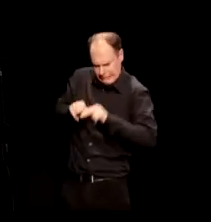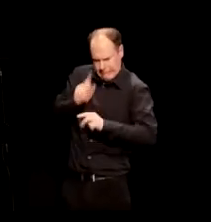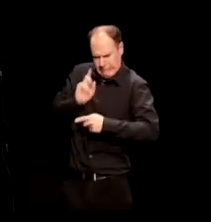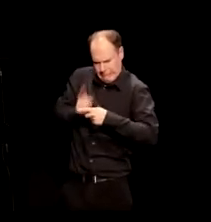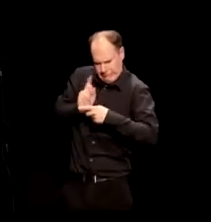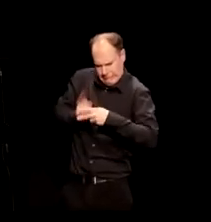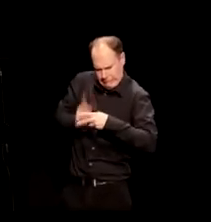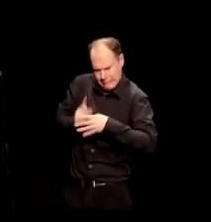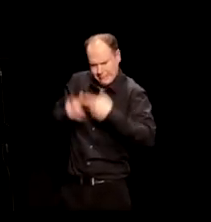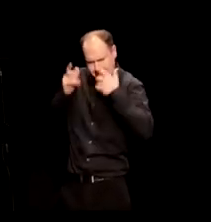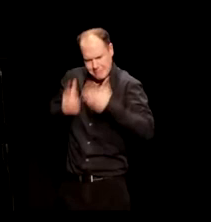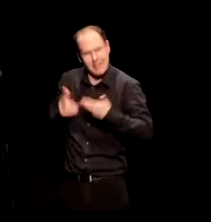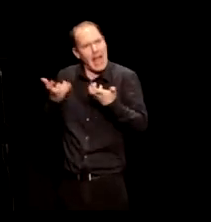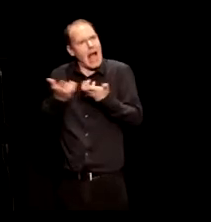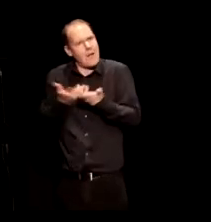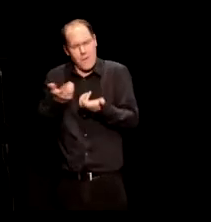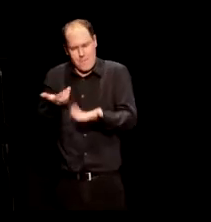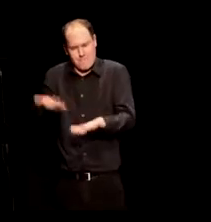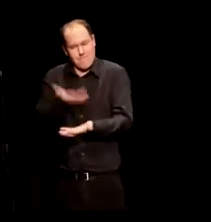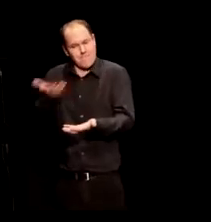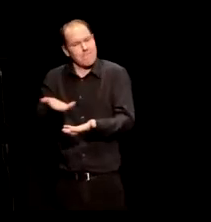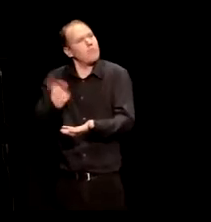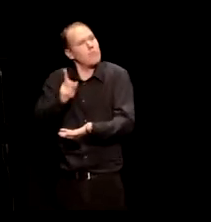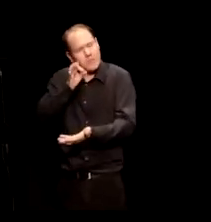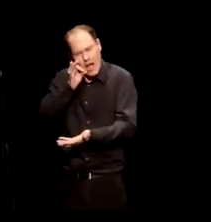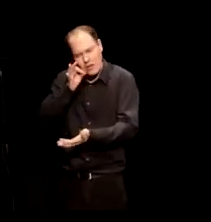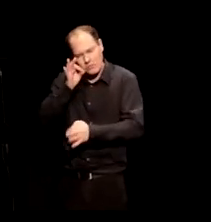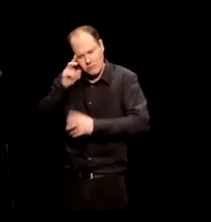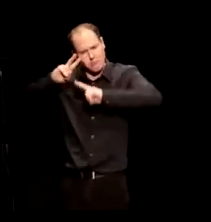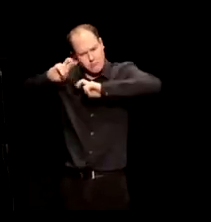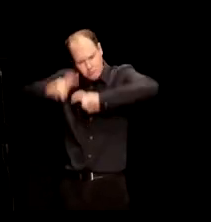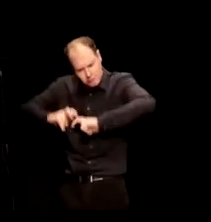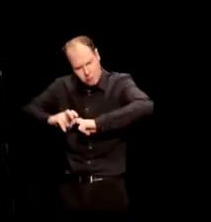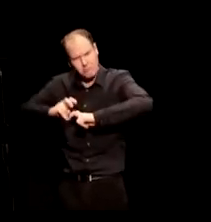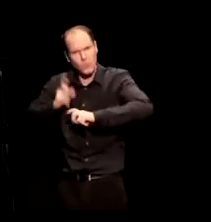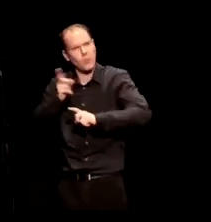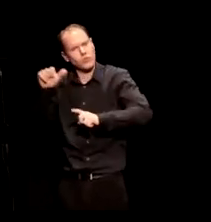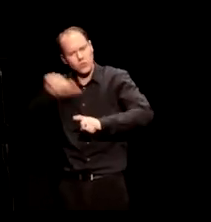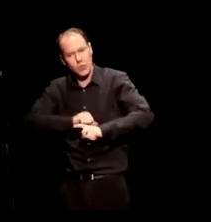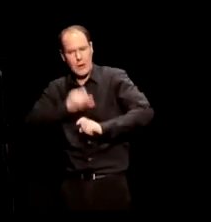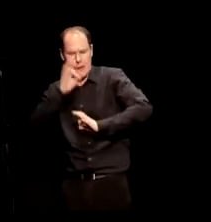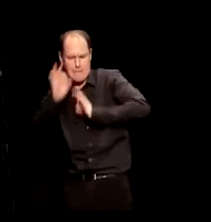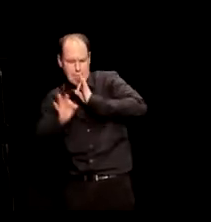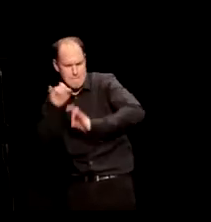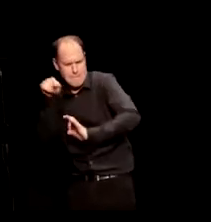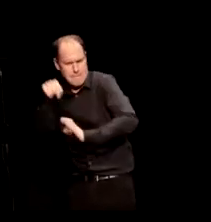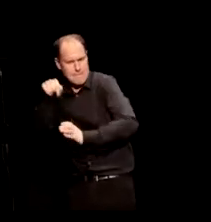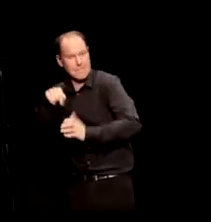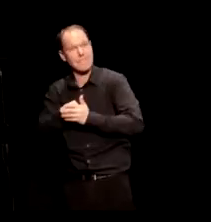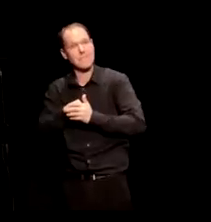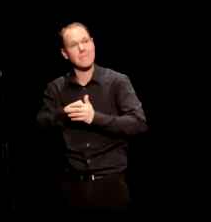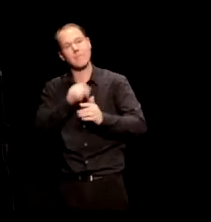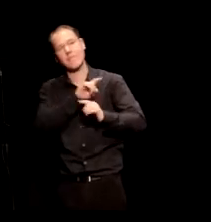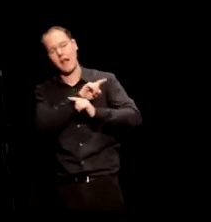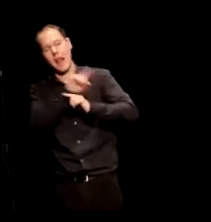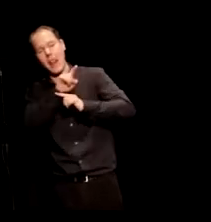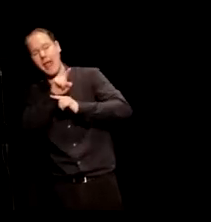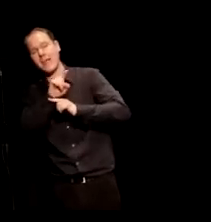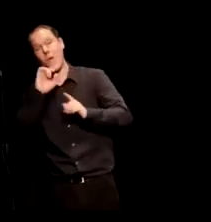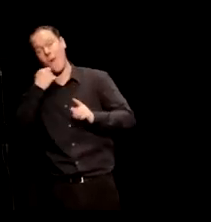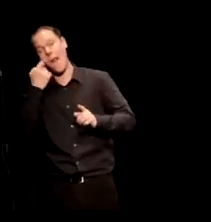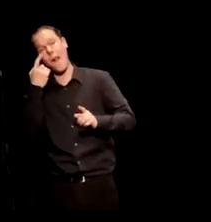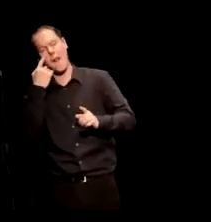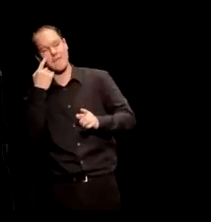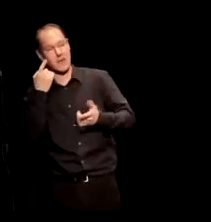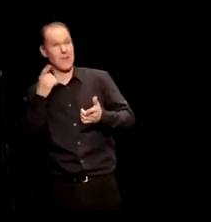do we navigate that? And what kinds of questions do we need to ask about this material? And you'll see later on why this, some of